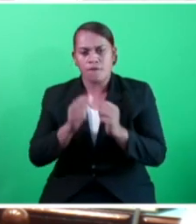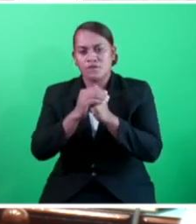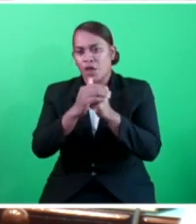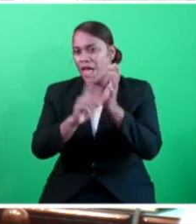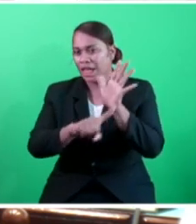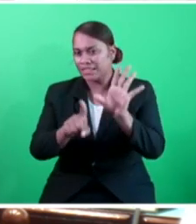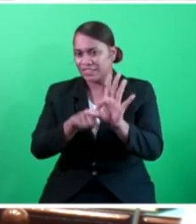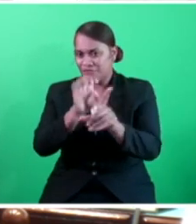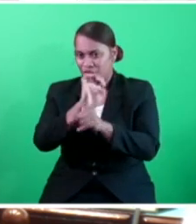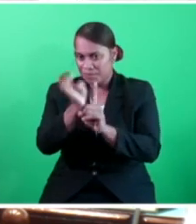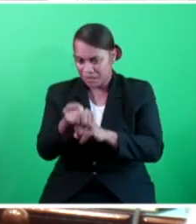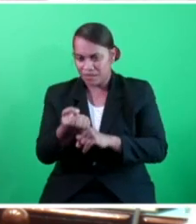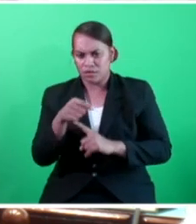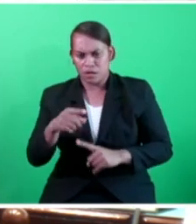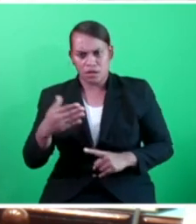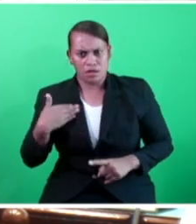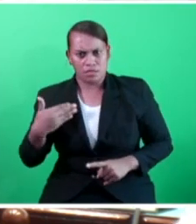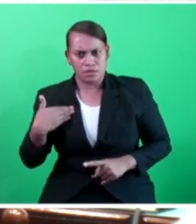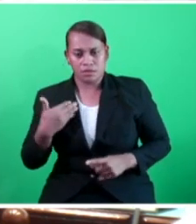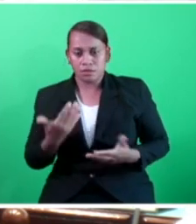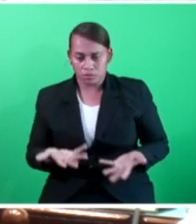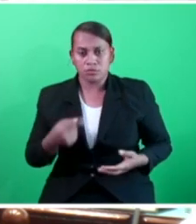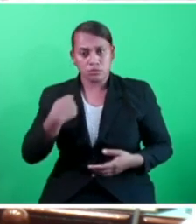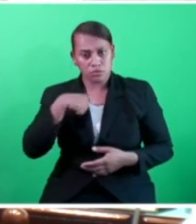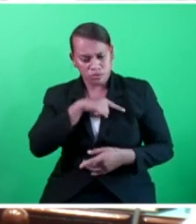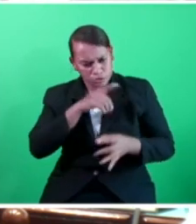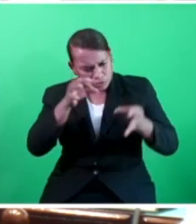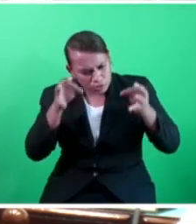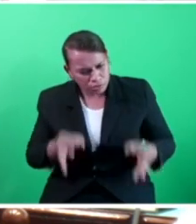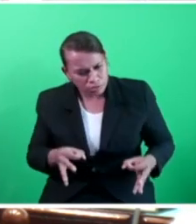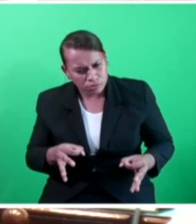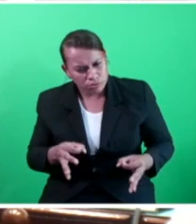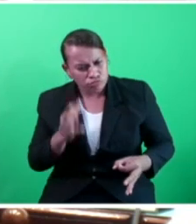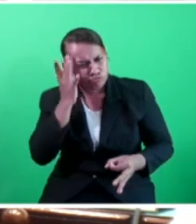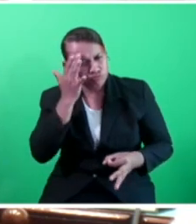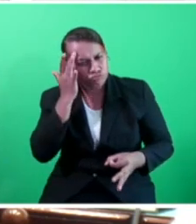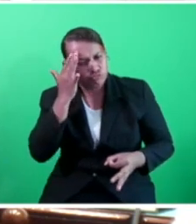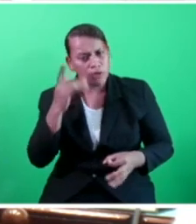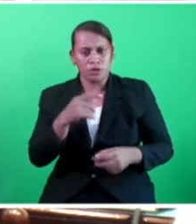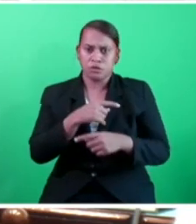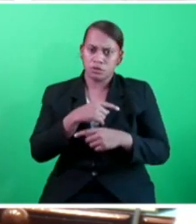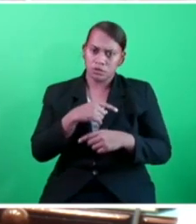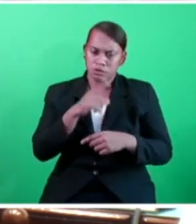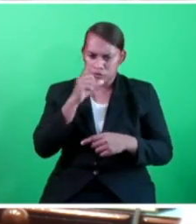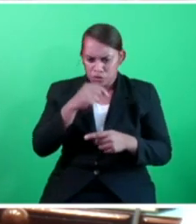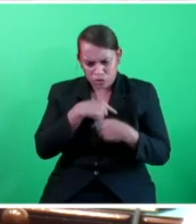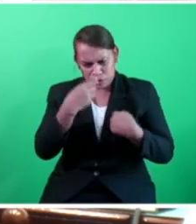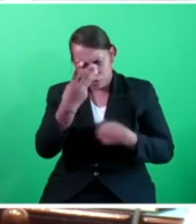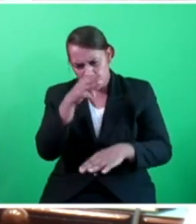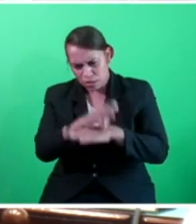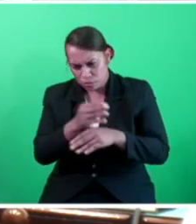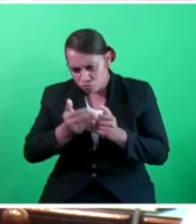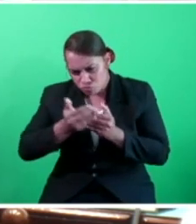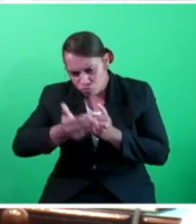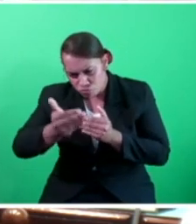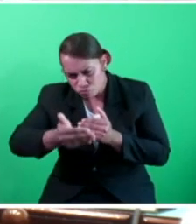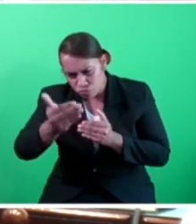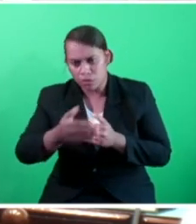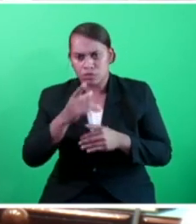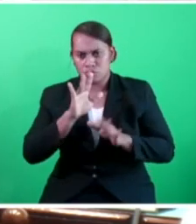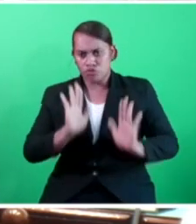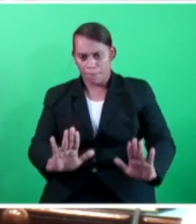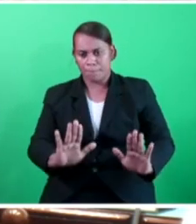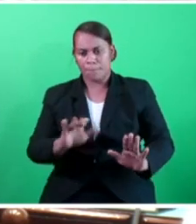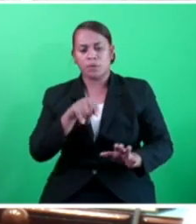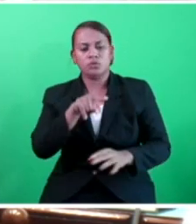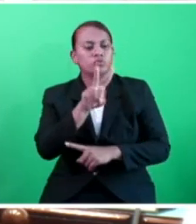health, and decided that we will give a lead time of 3 months and ban this chemical. On the 1st of January this